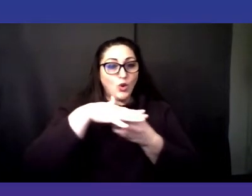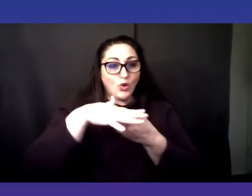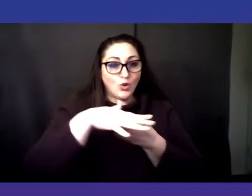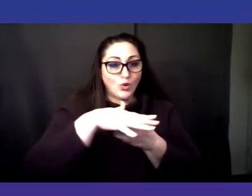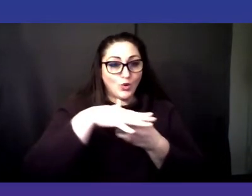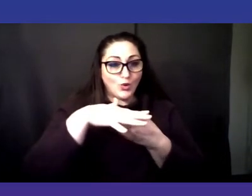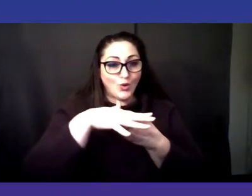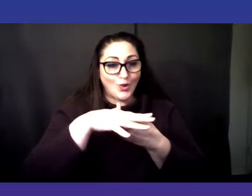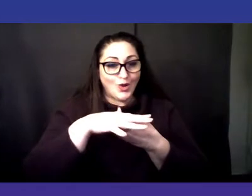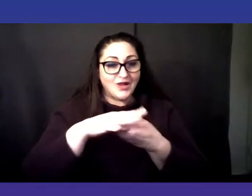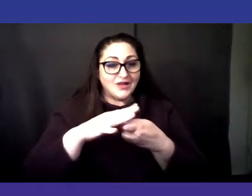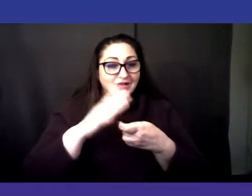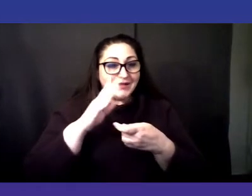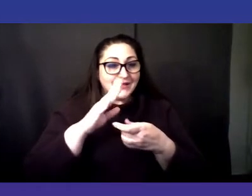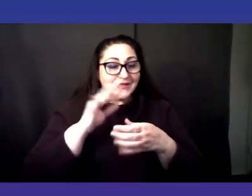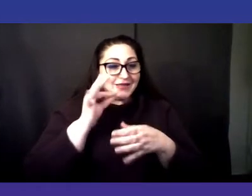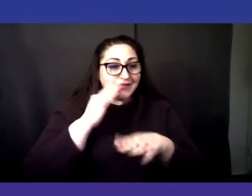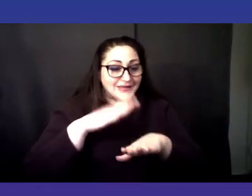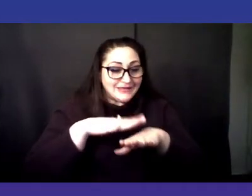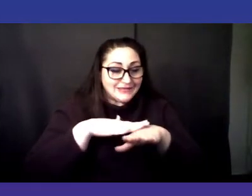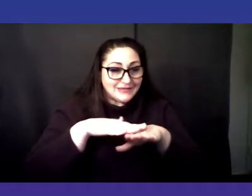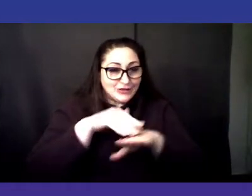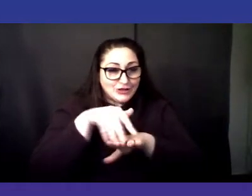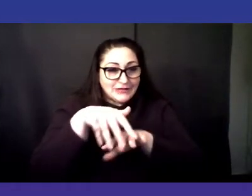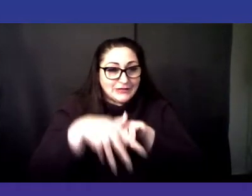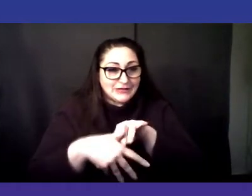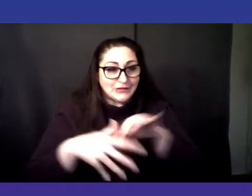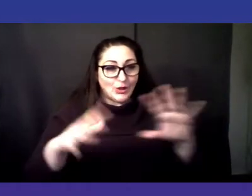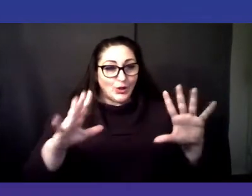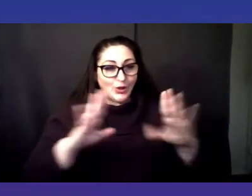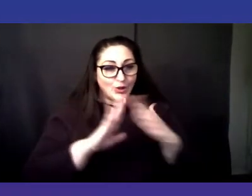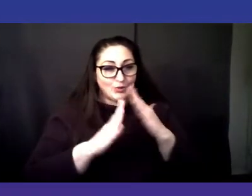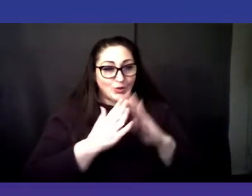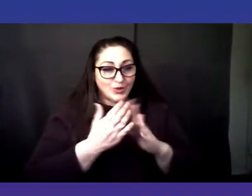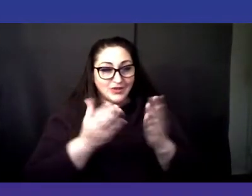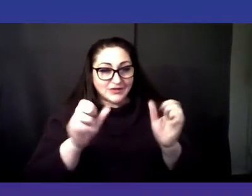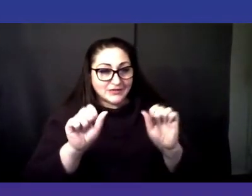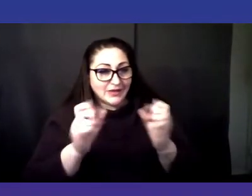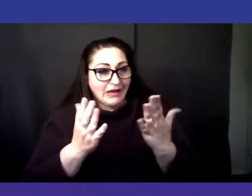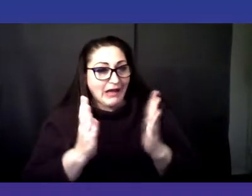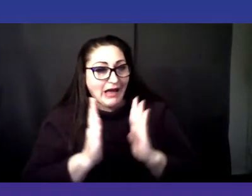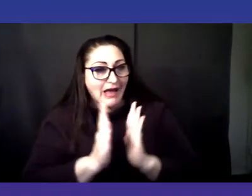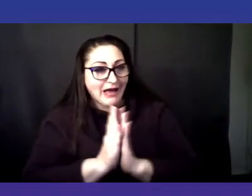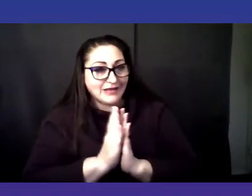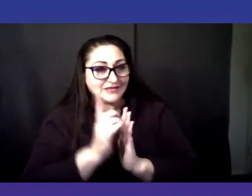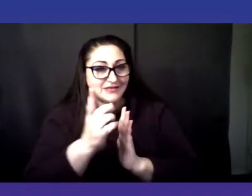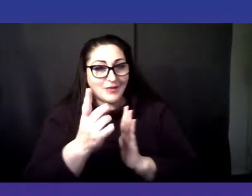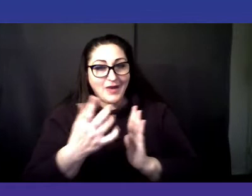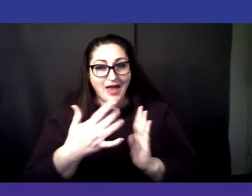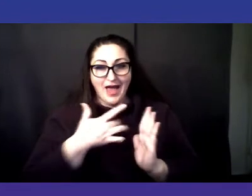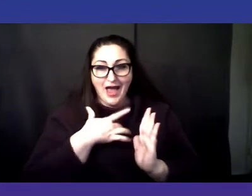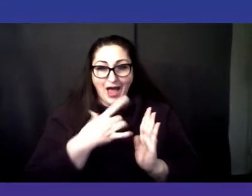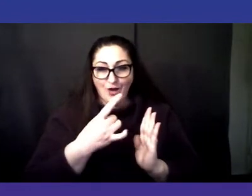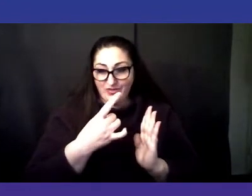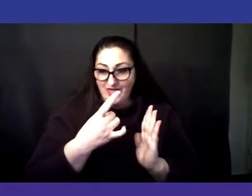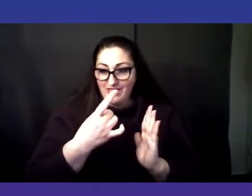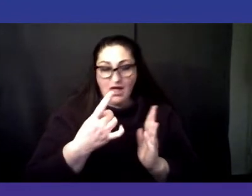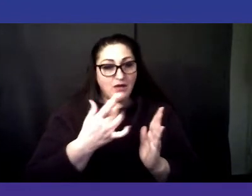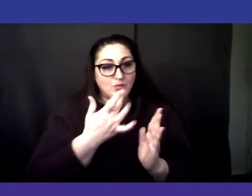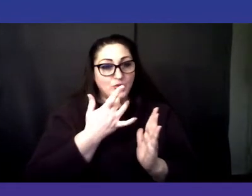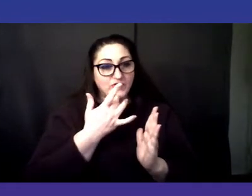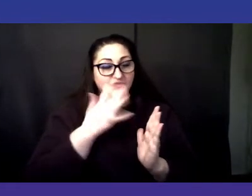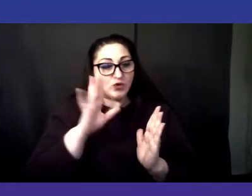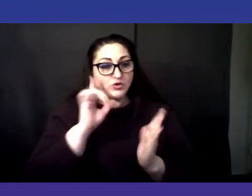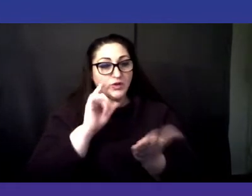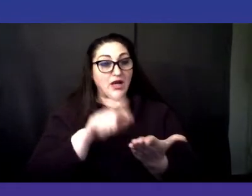indigenous communities here and ask them how they would like to get acknowledged. When I'm here,